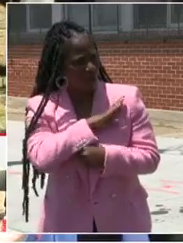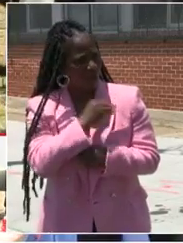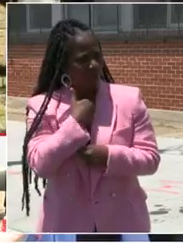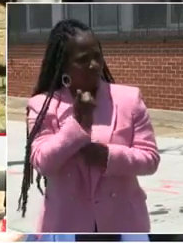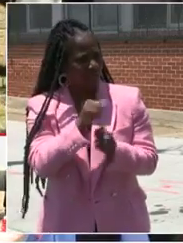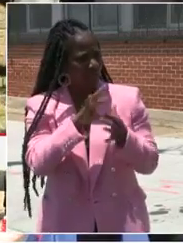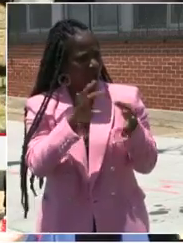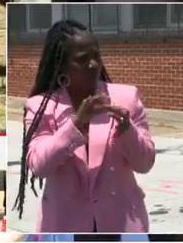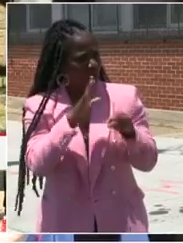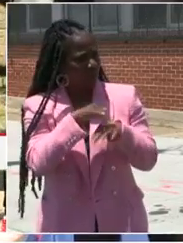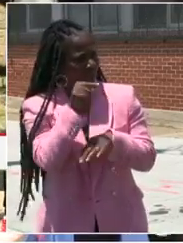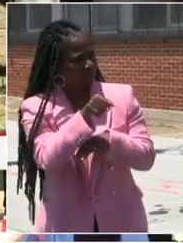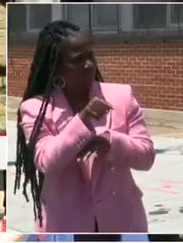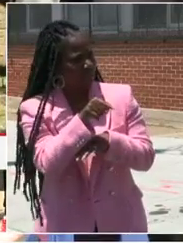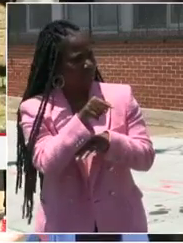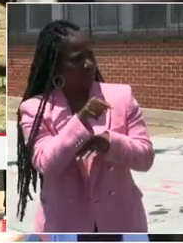this.